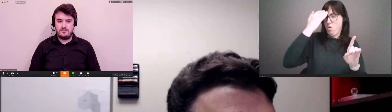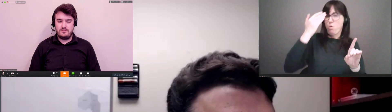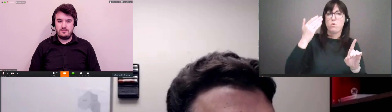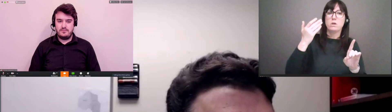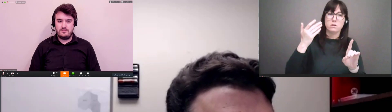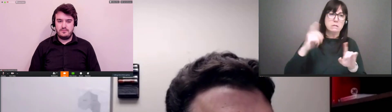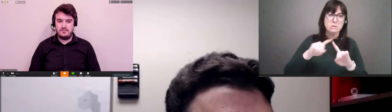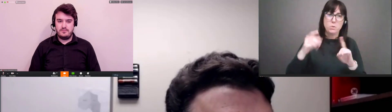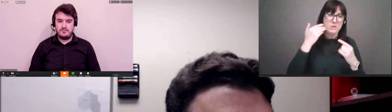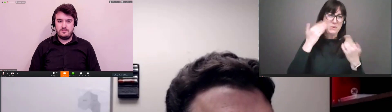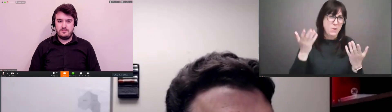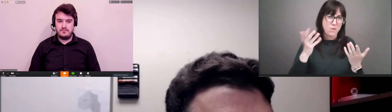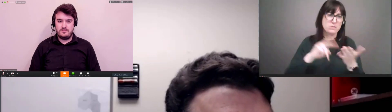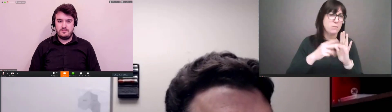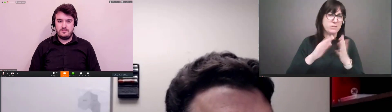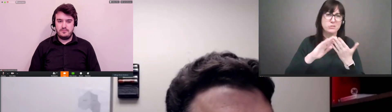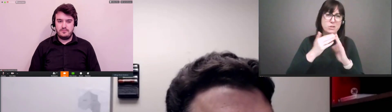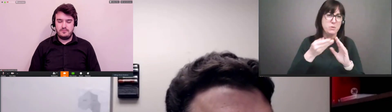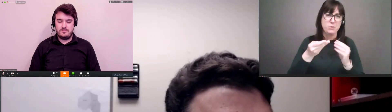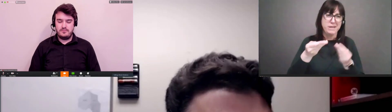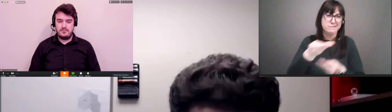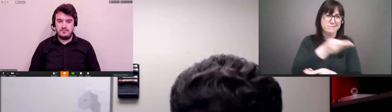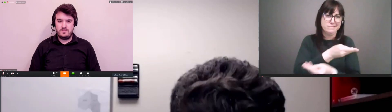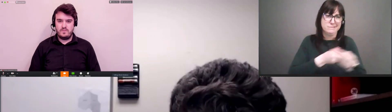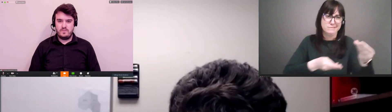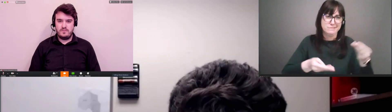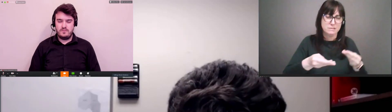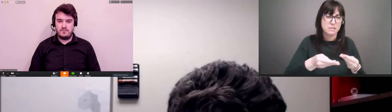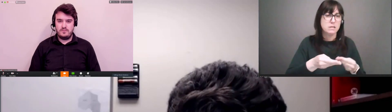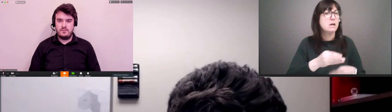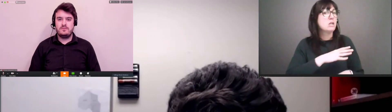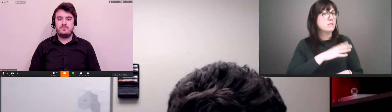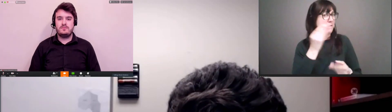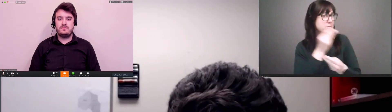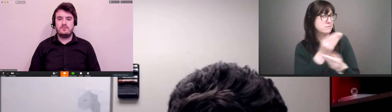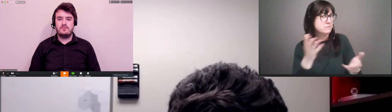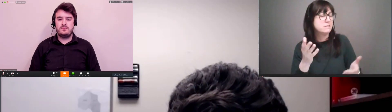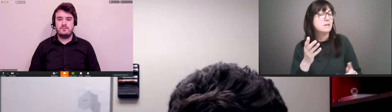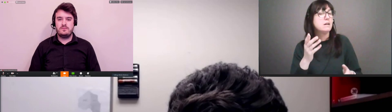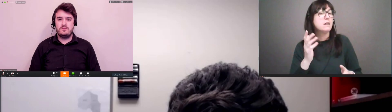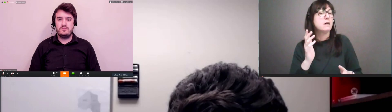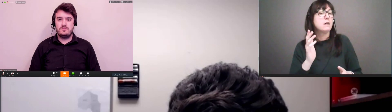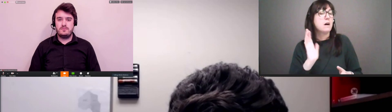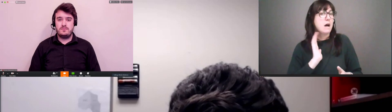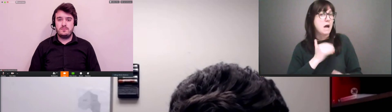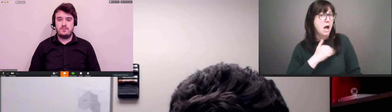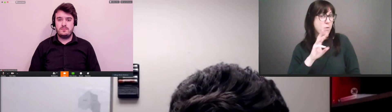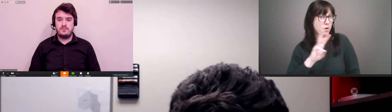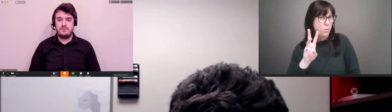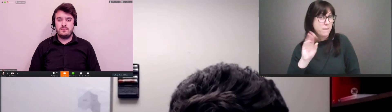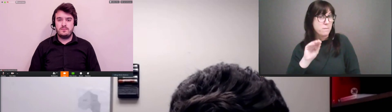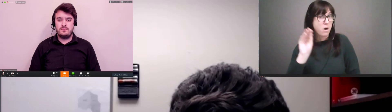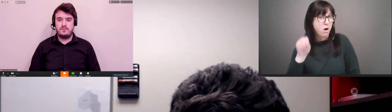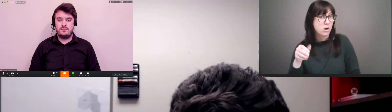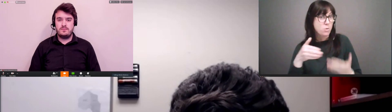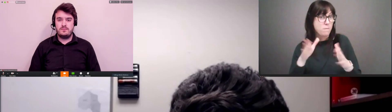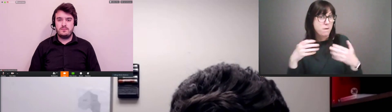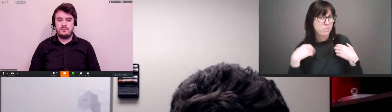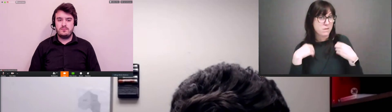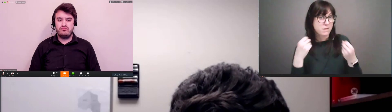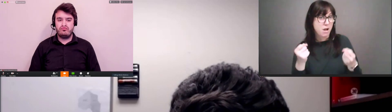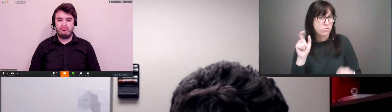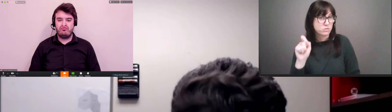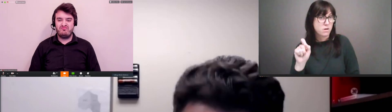yes. So just as a note for everyone on the line, that on our website at ottawapublichealth.ca, there's a